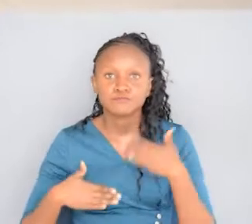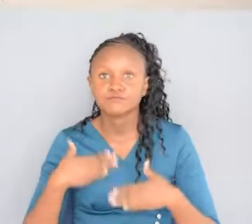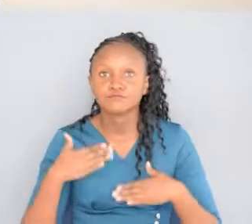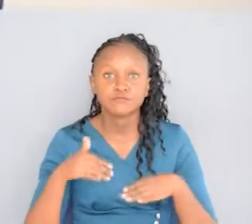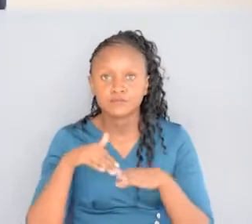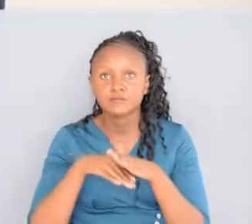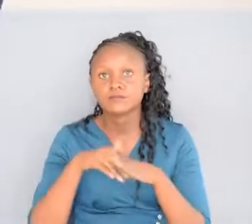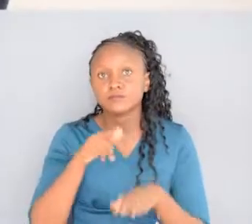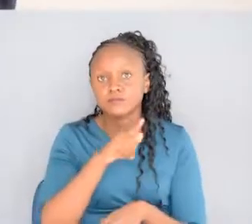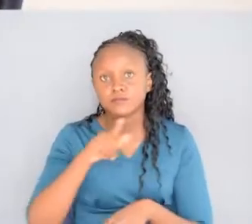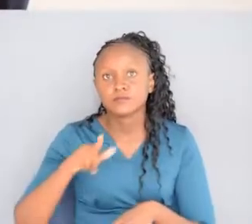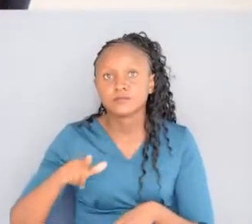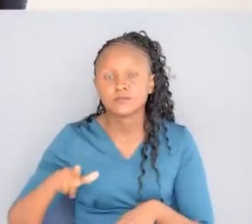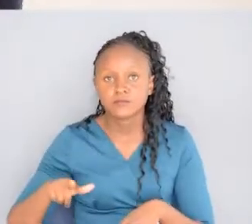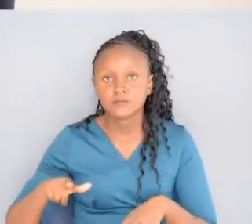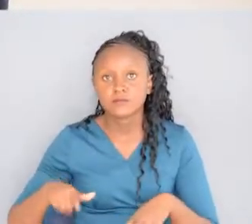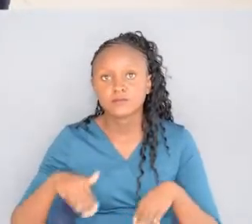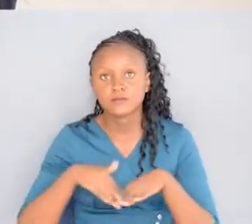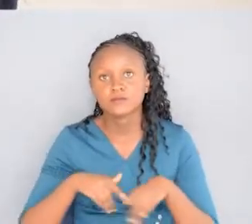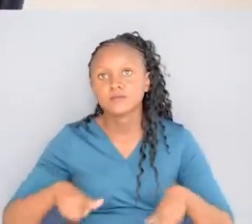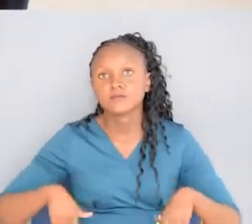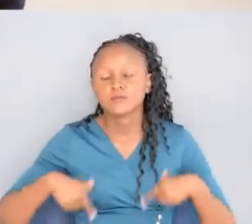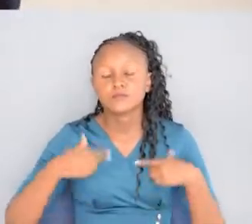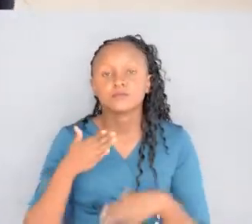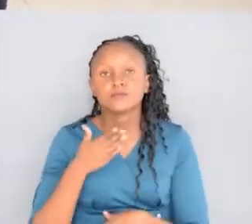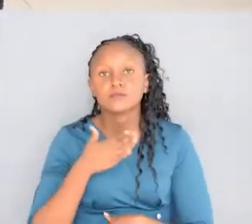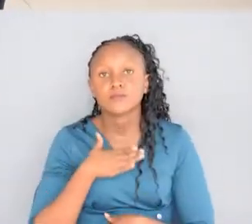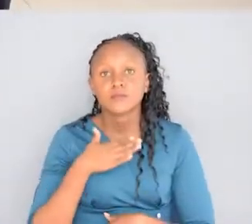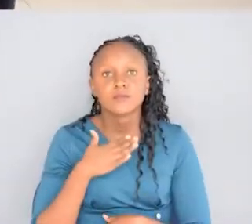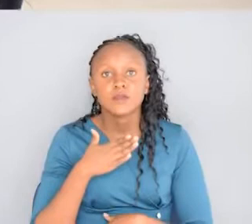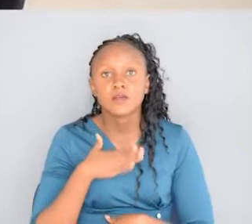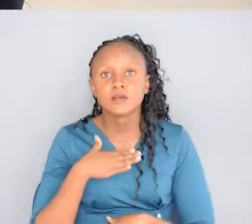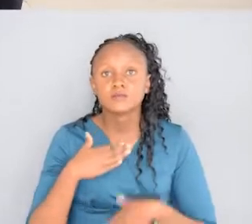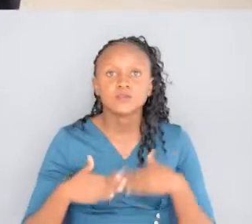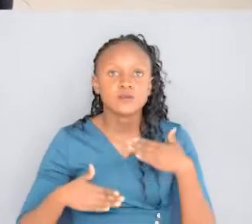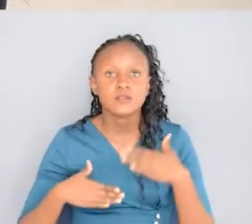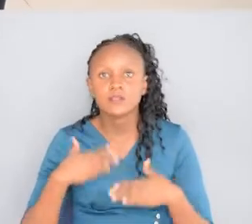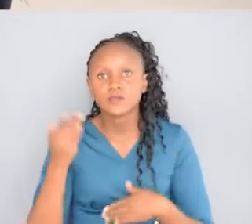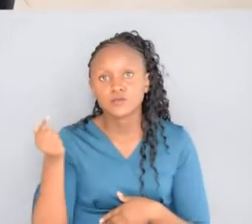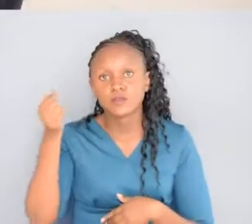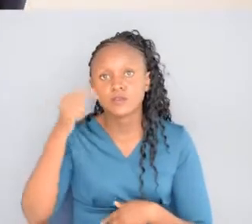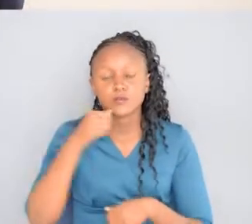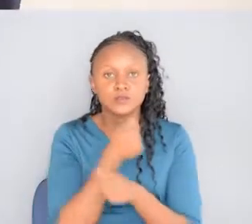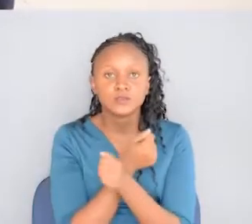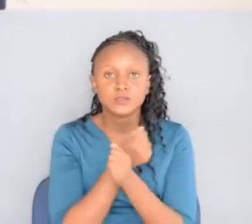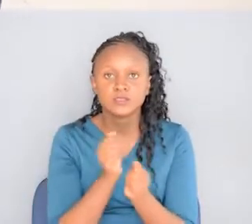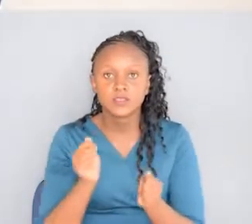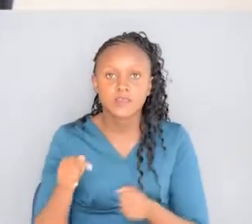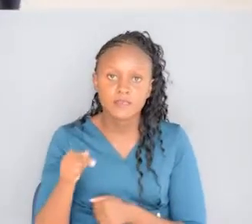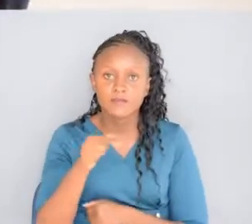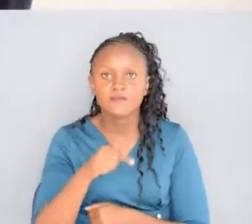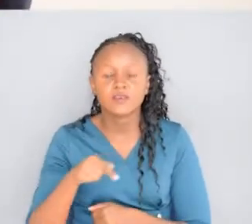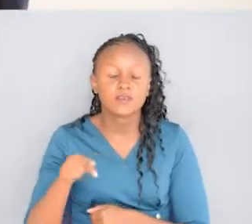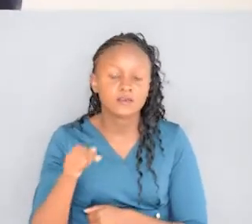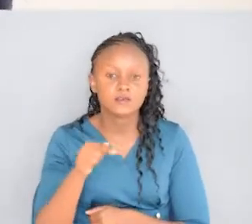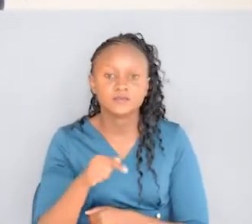I'm so glad you're in my life. So glad you came to save us. I'm so glad you